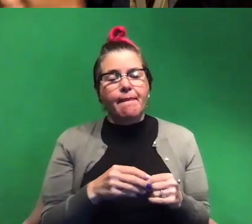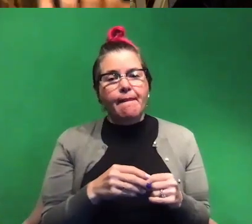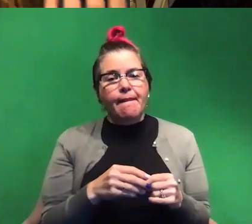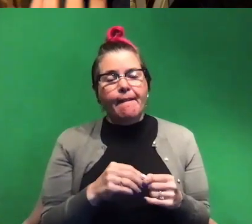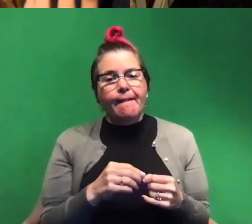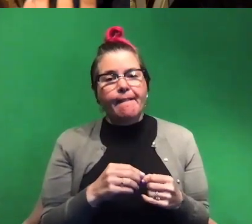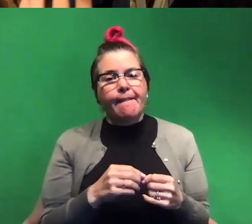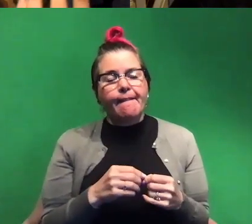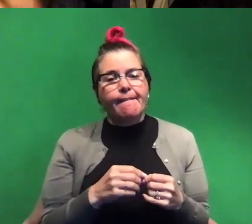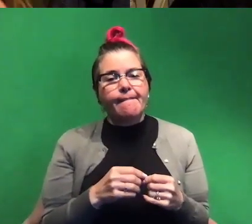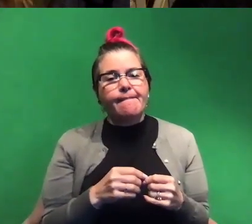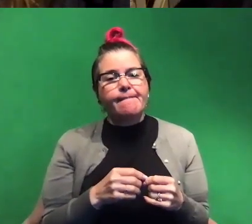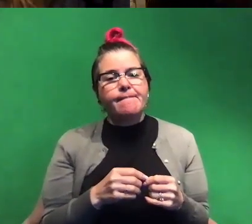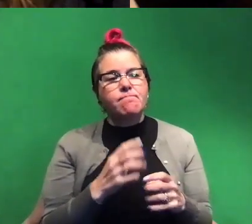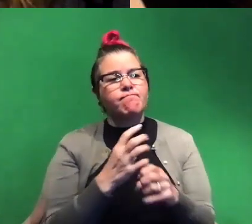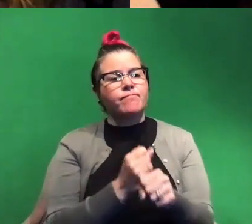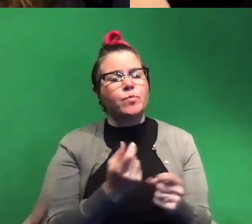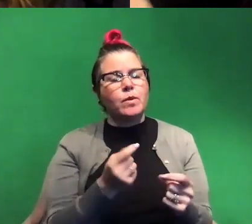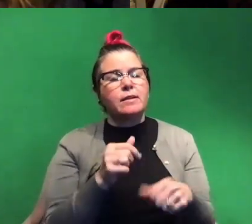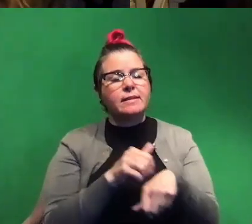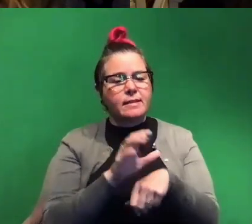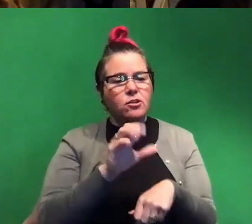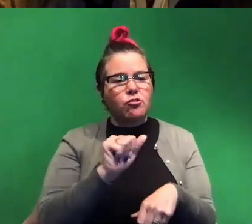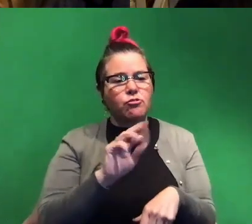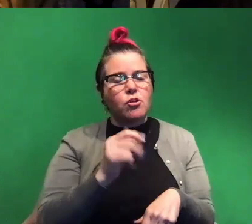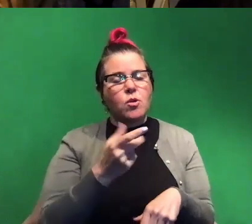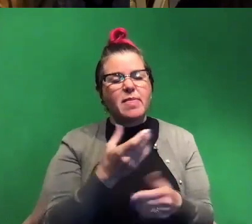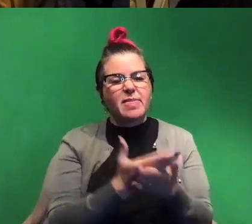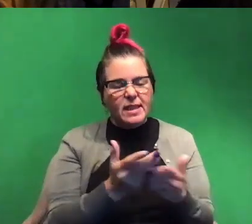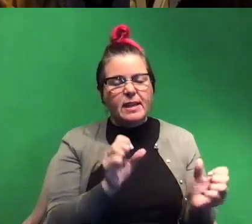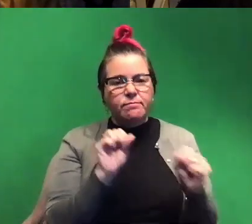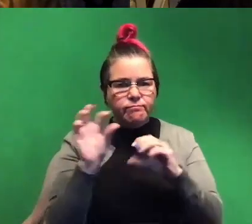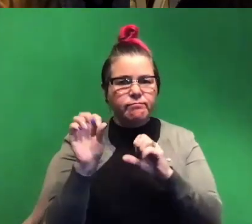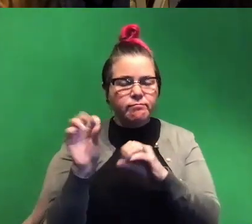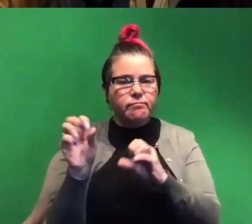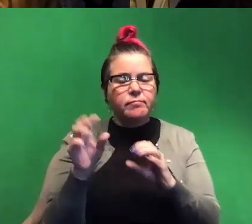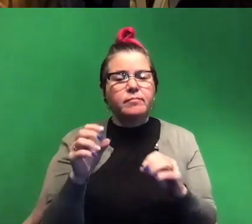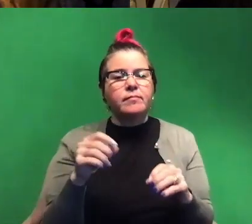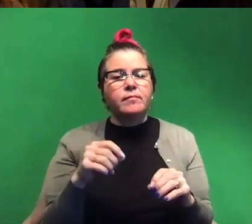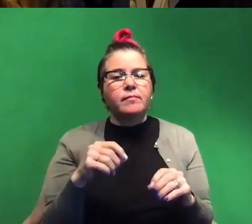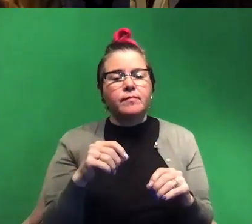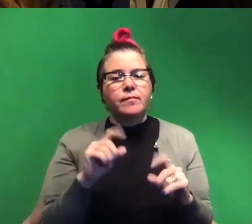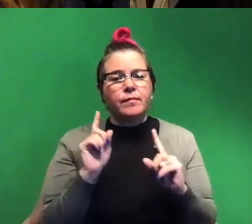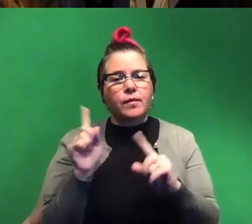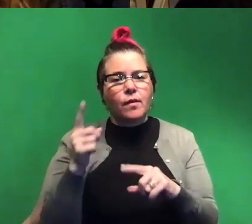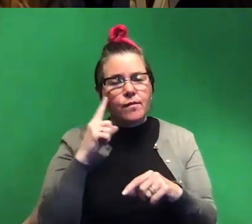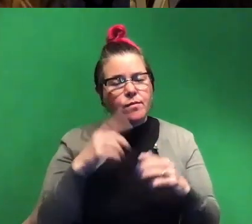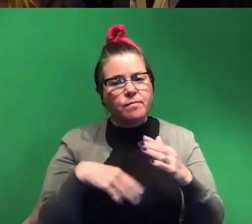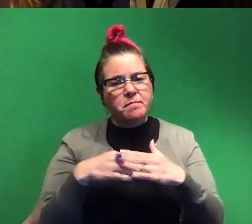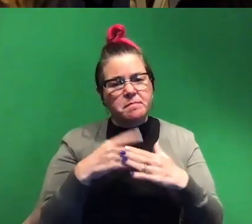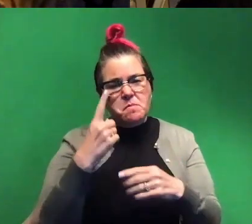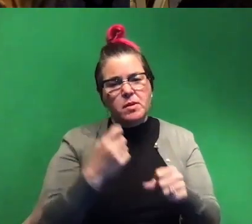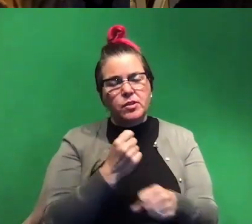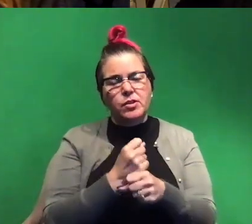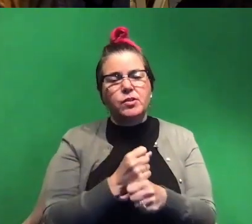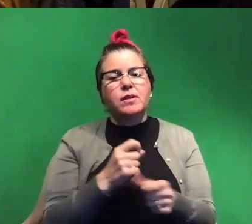the gist of it is that we would send cargo ahead of time. We would go for at least a year, and then